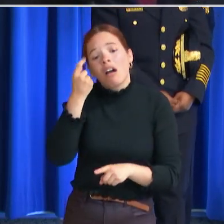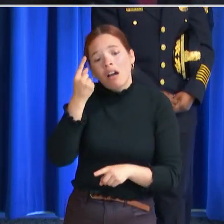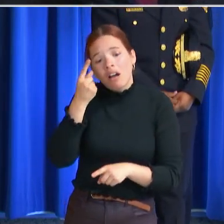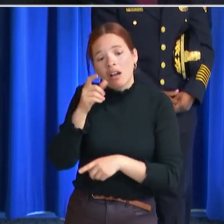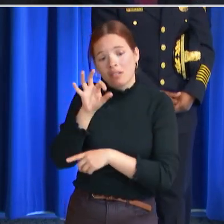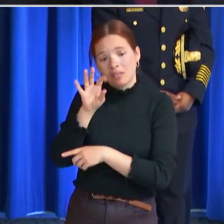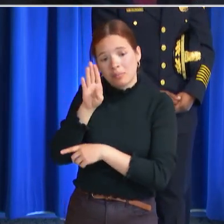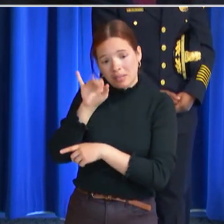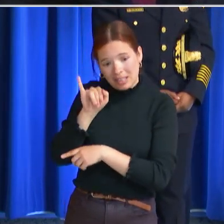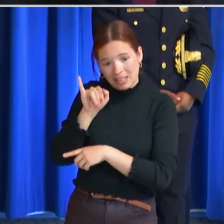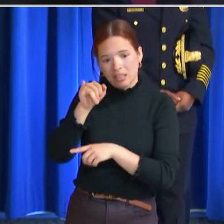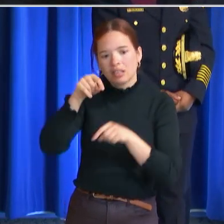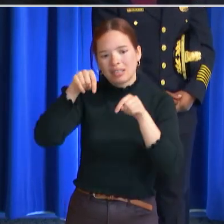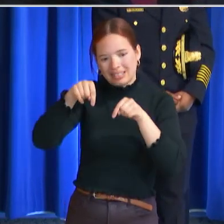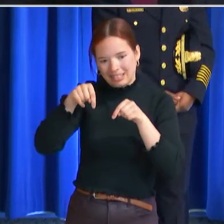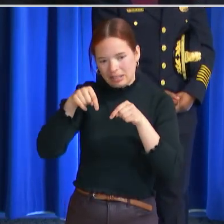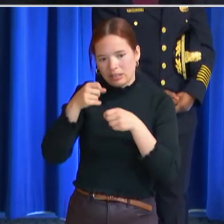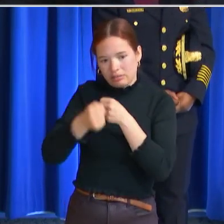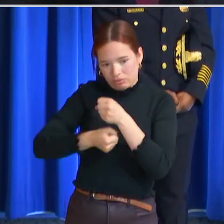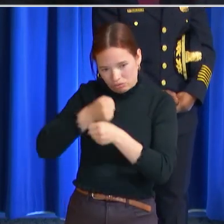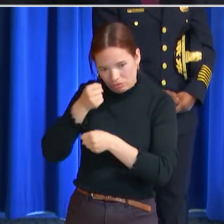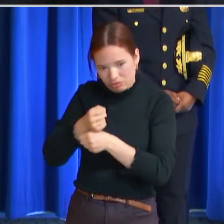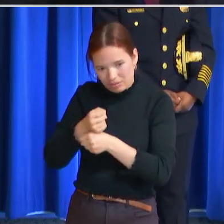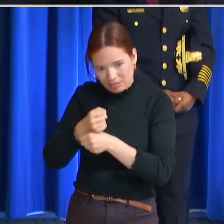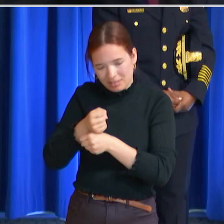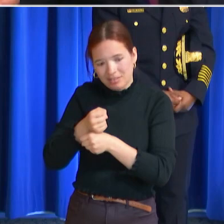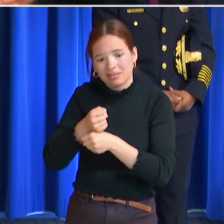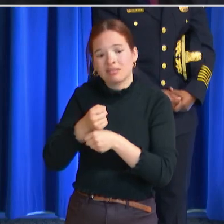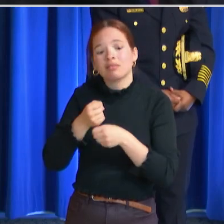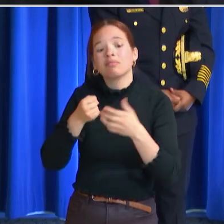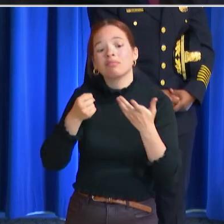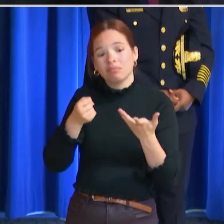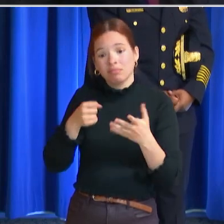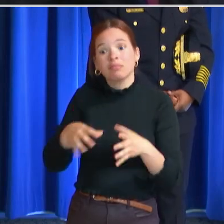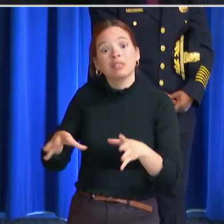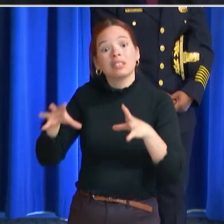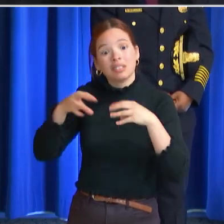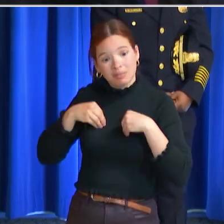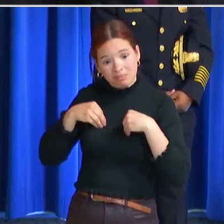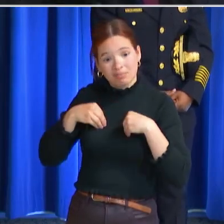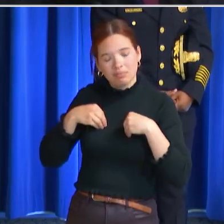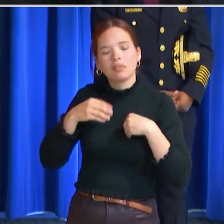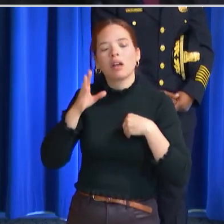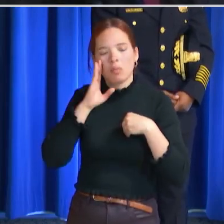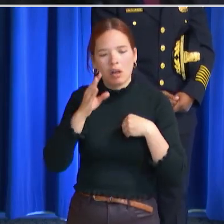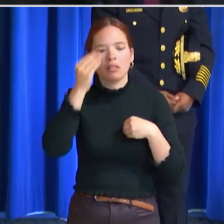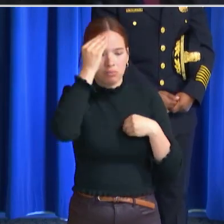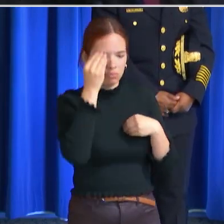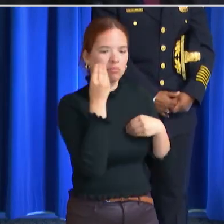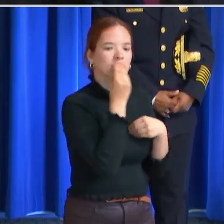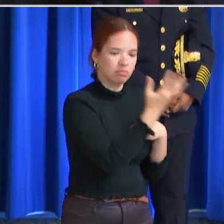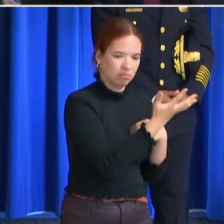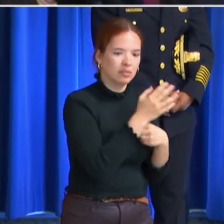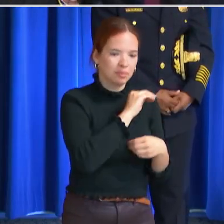year. And like I said, as immediately when I accepted the offer, I informed the mayor on Monday about it.